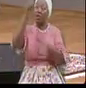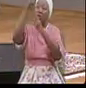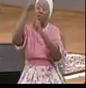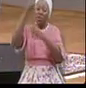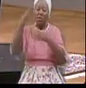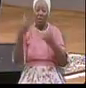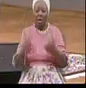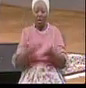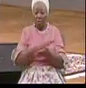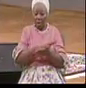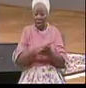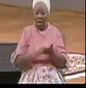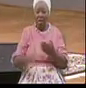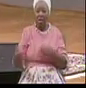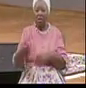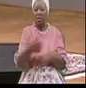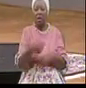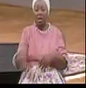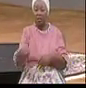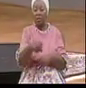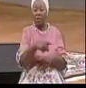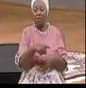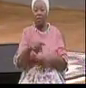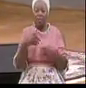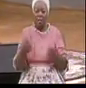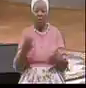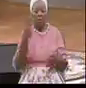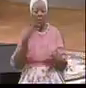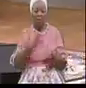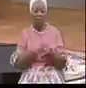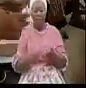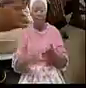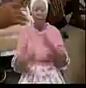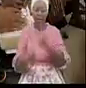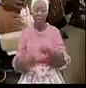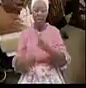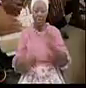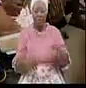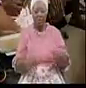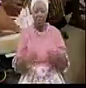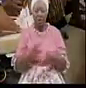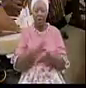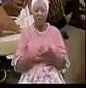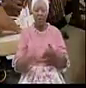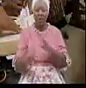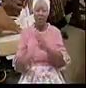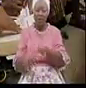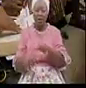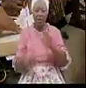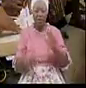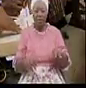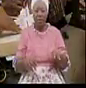and cleanses them. Look at verse 33. In verse 33,